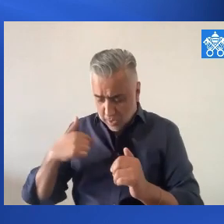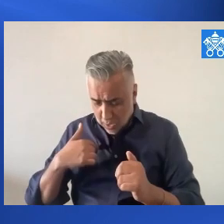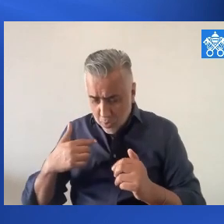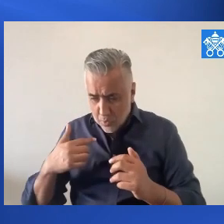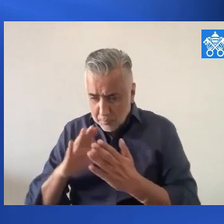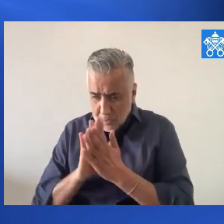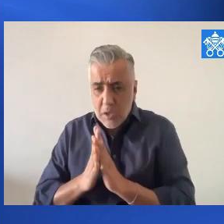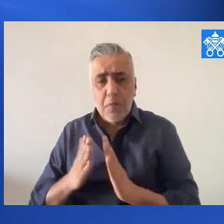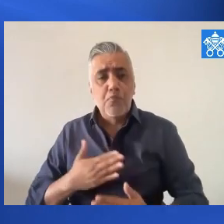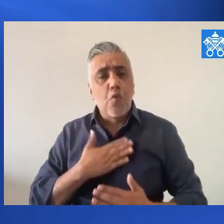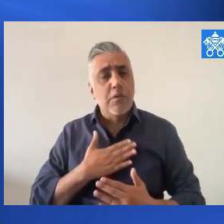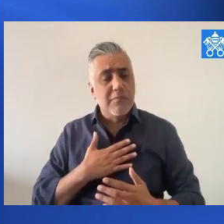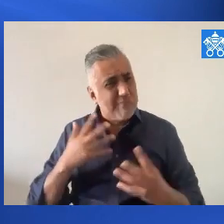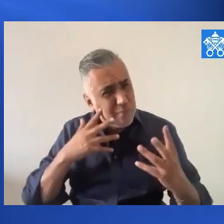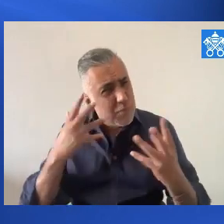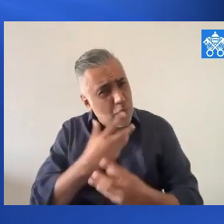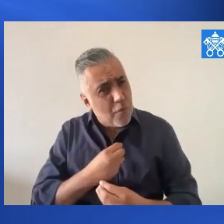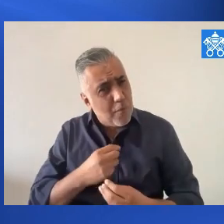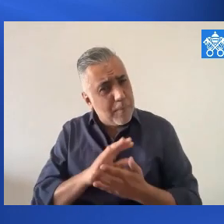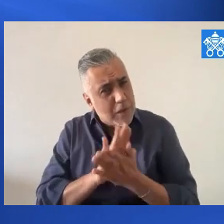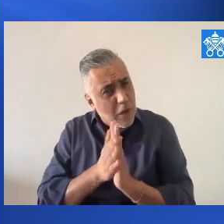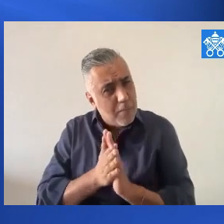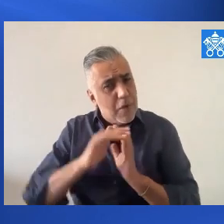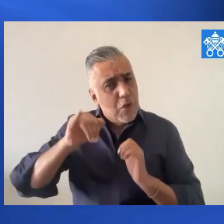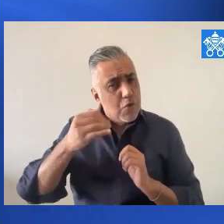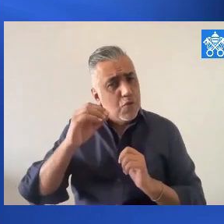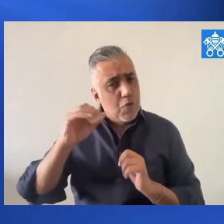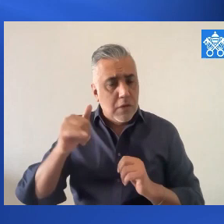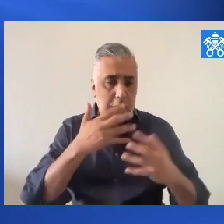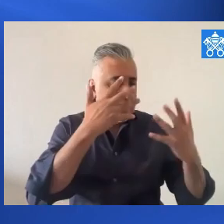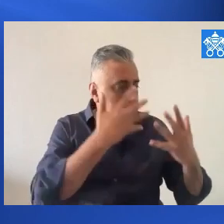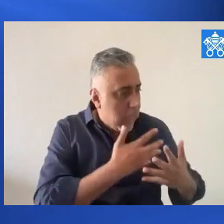When I pray to the Lord, I become joyous. It's a beautiful thing.